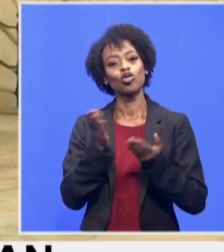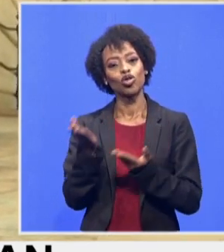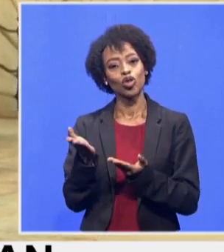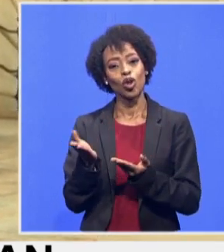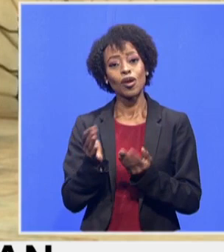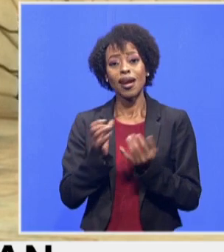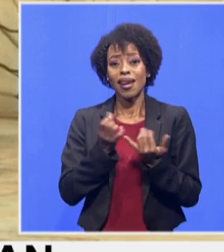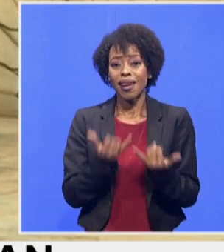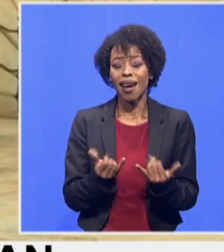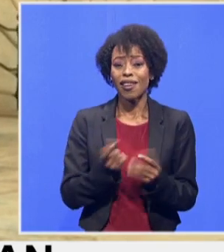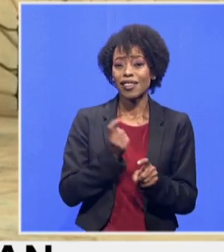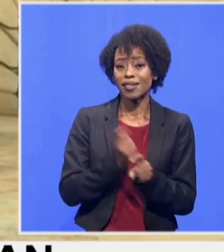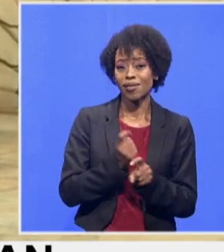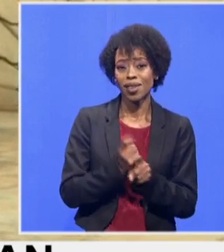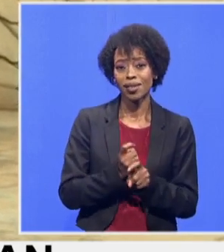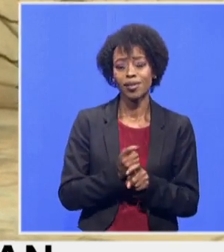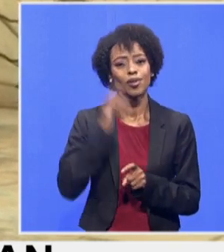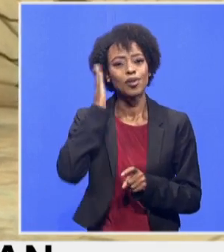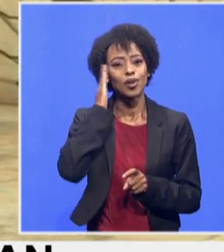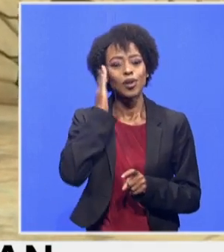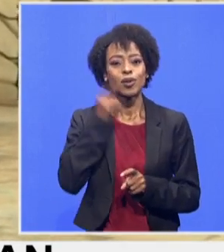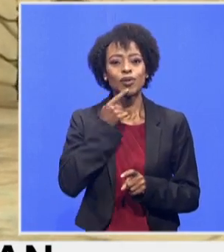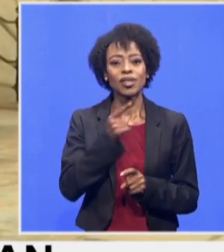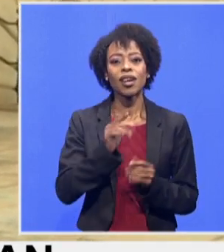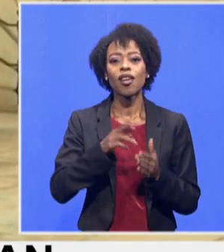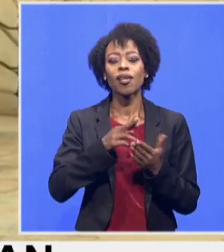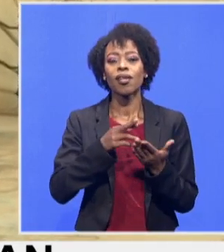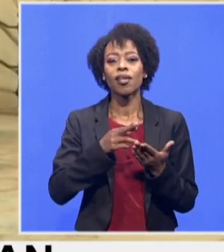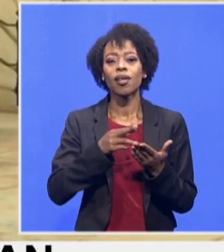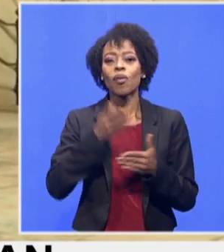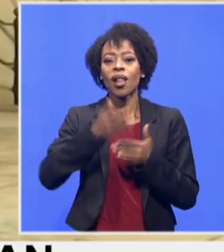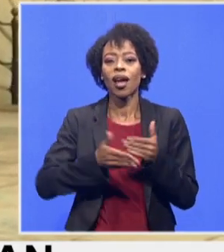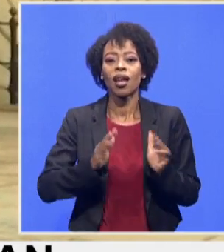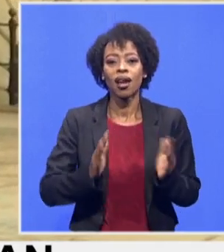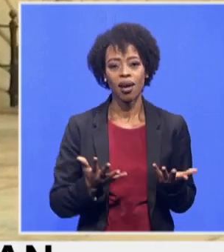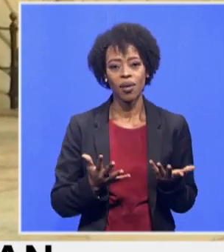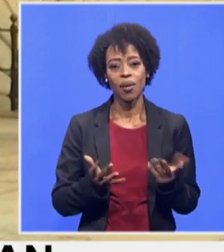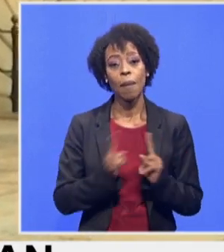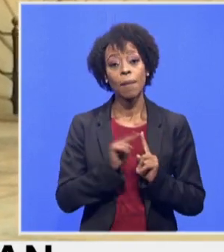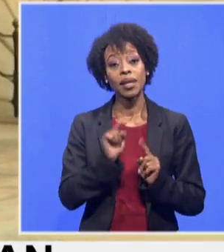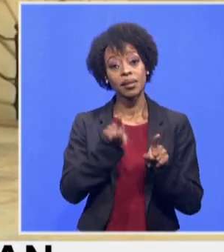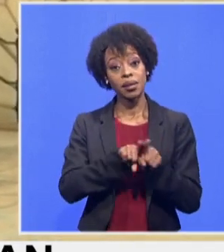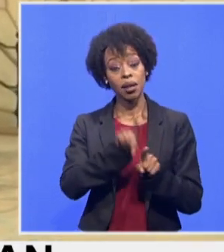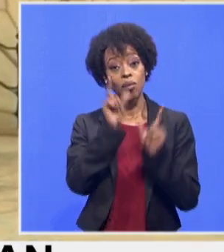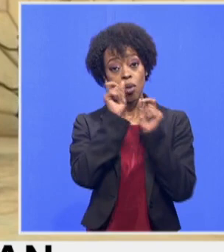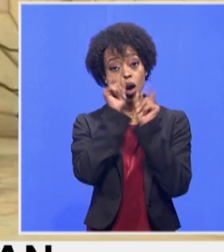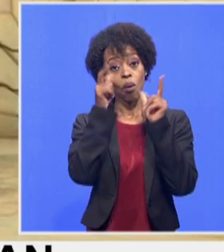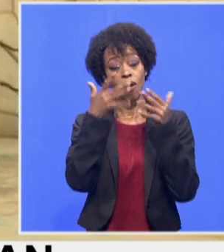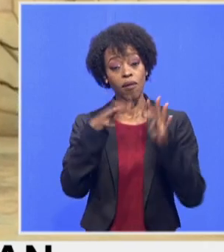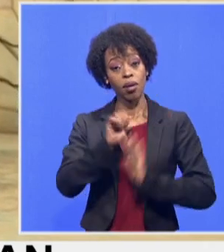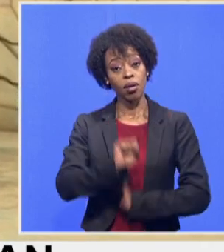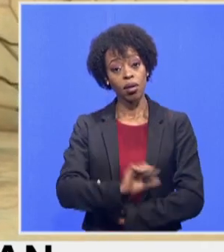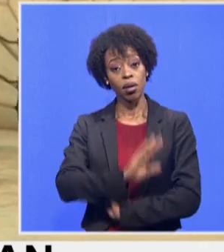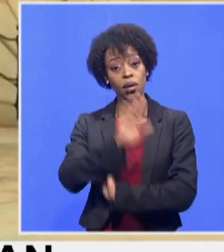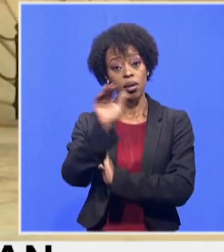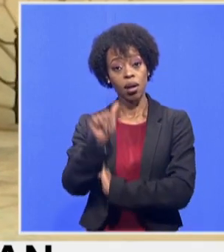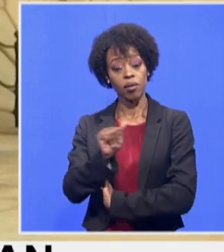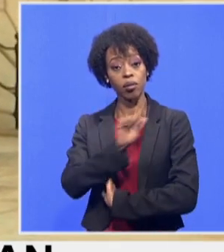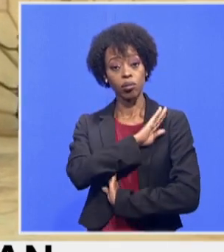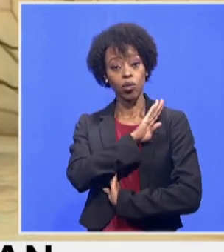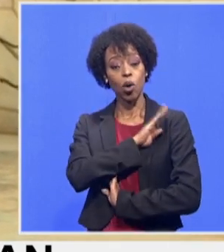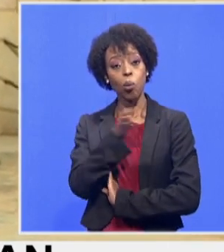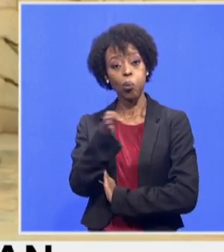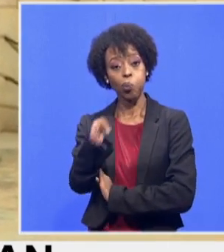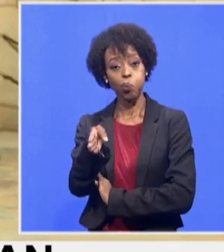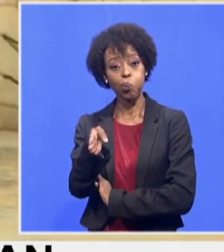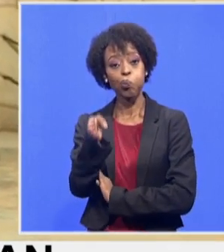know how it will actually pan out. But you are aware that the South African Defense Force that is there is